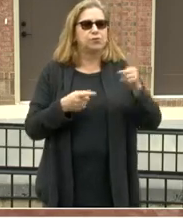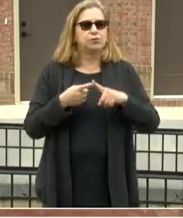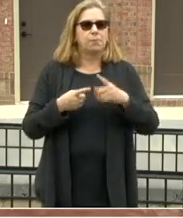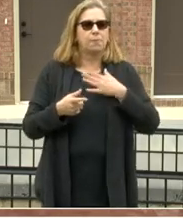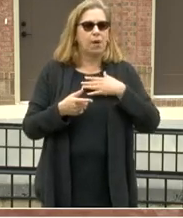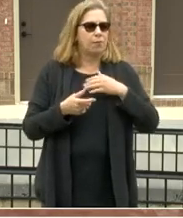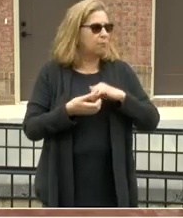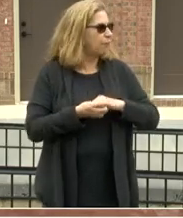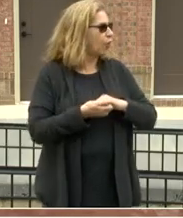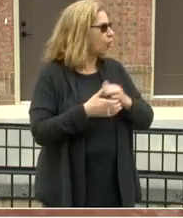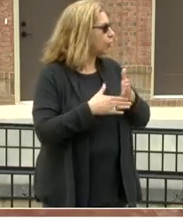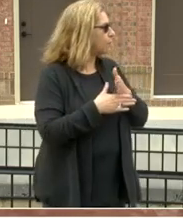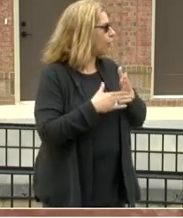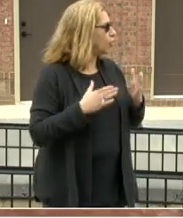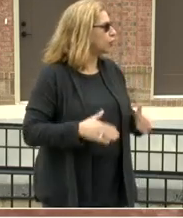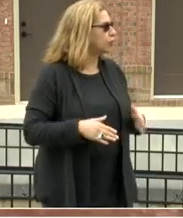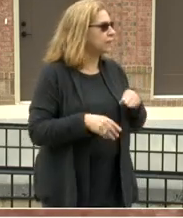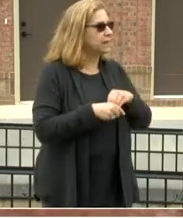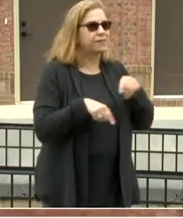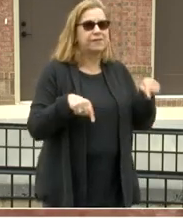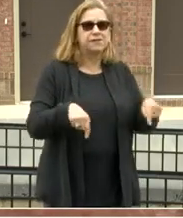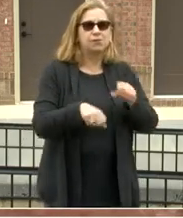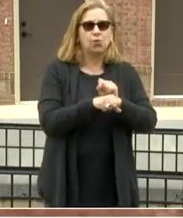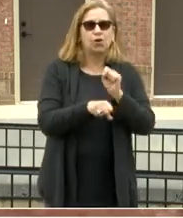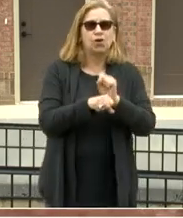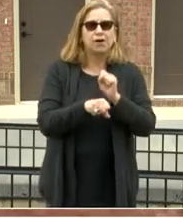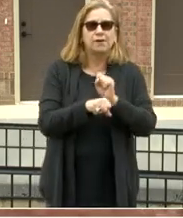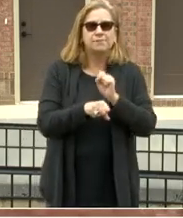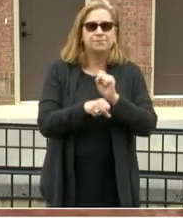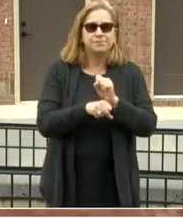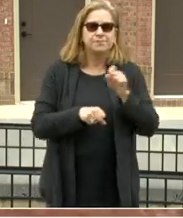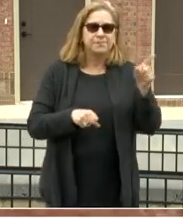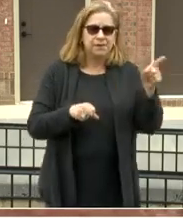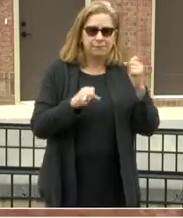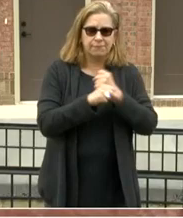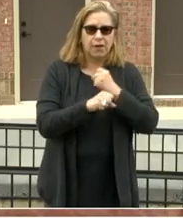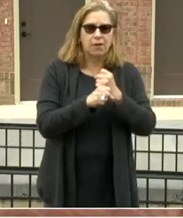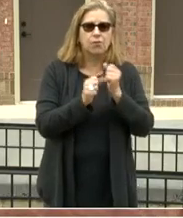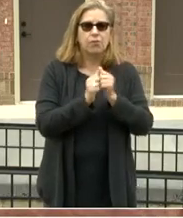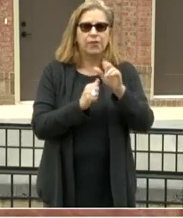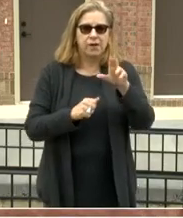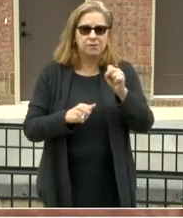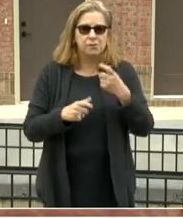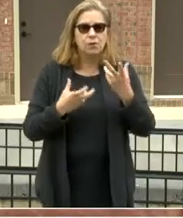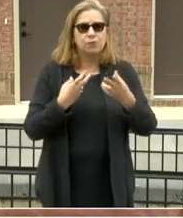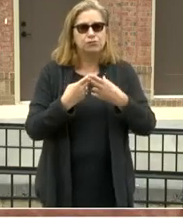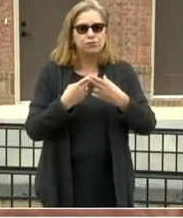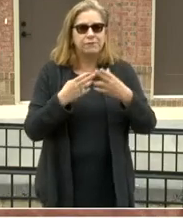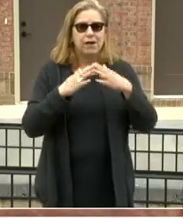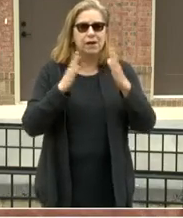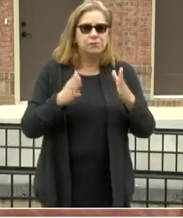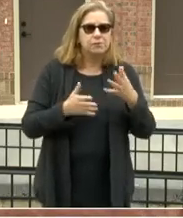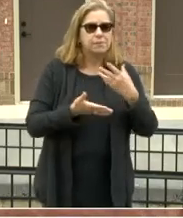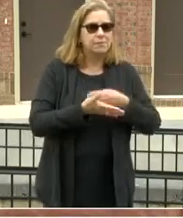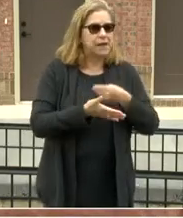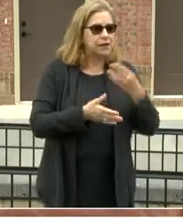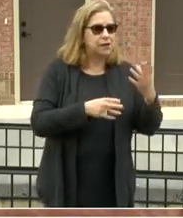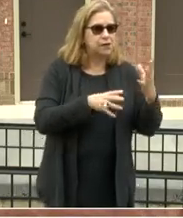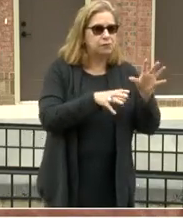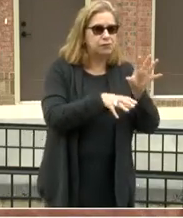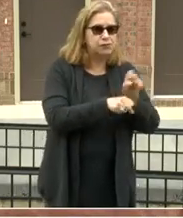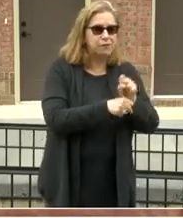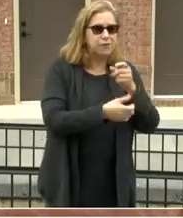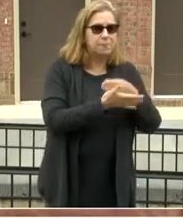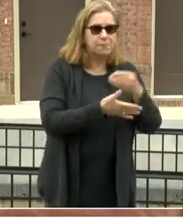work who's fought with us on preserving those affordable housing dollars in every part of Washington,